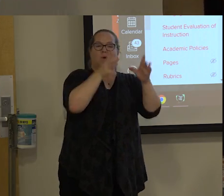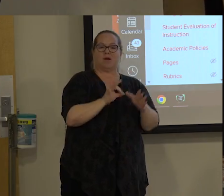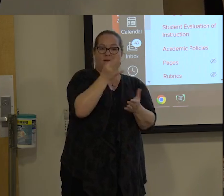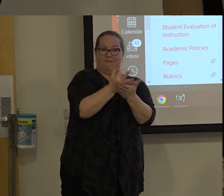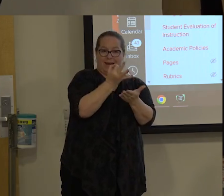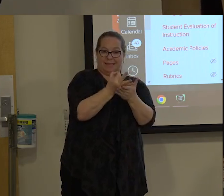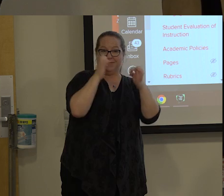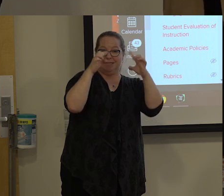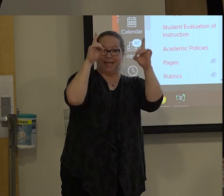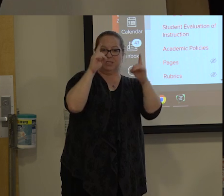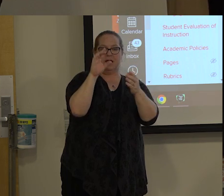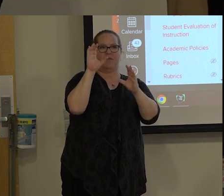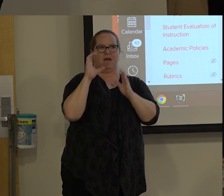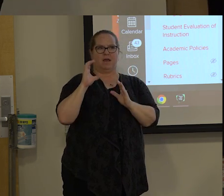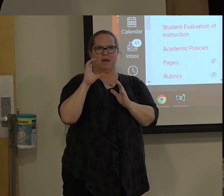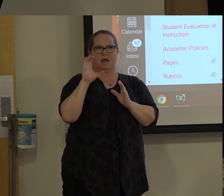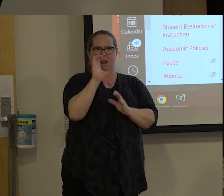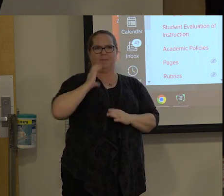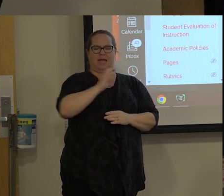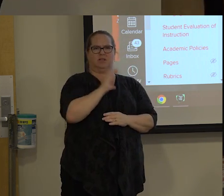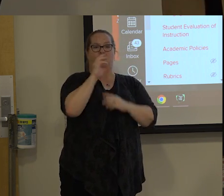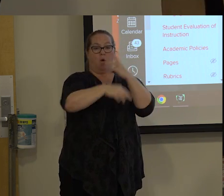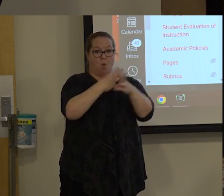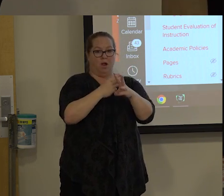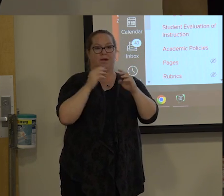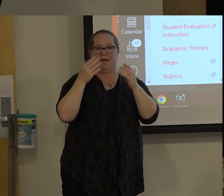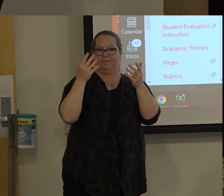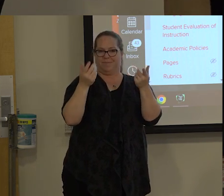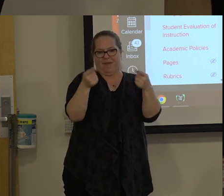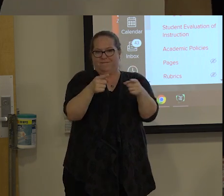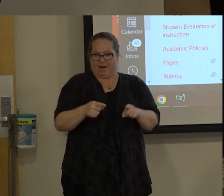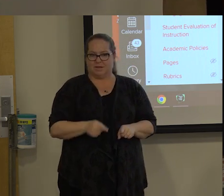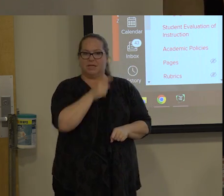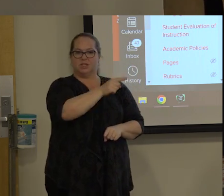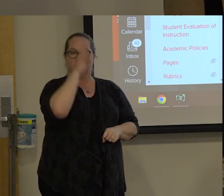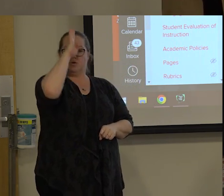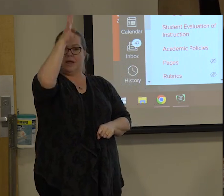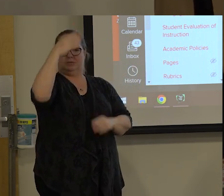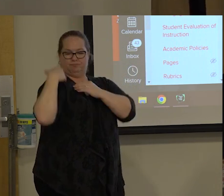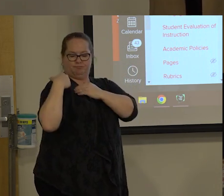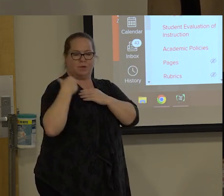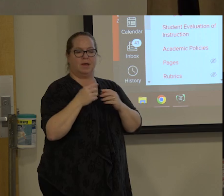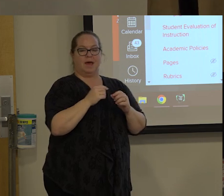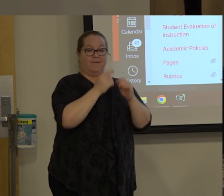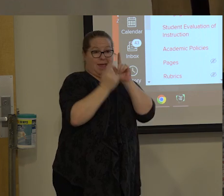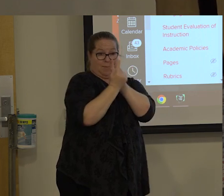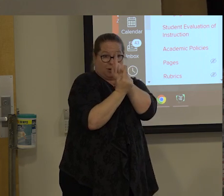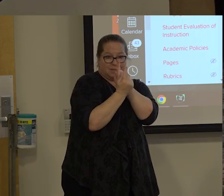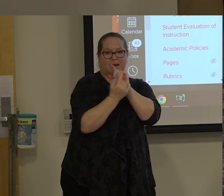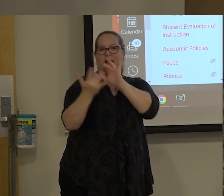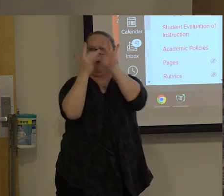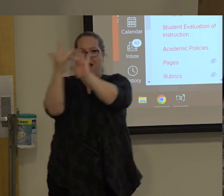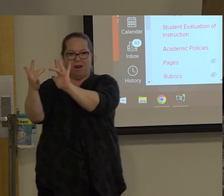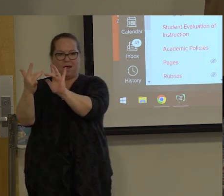Education at the Columbus Council of World Affairs, where she was primarily responsible for the creation and development of both in-person and